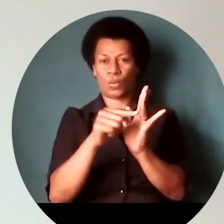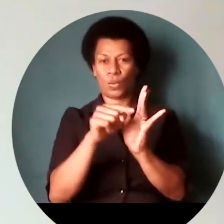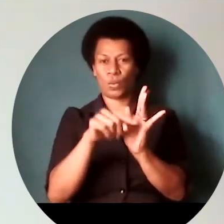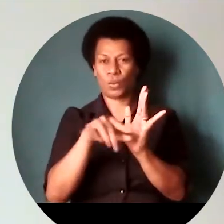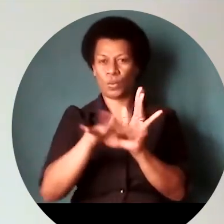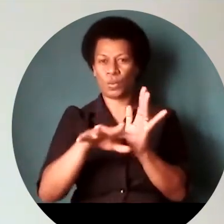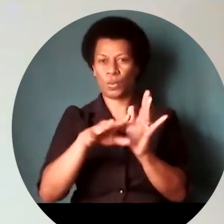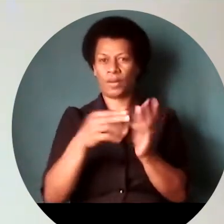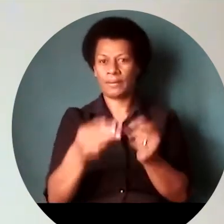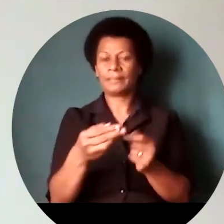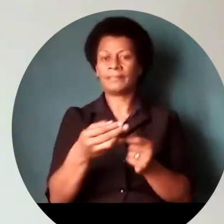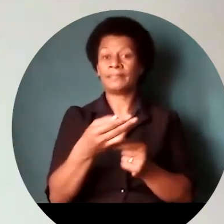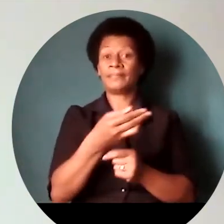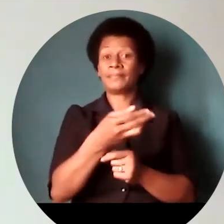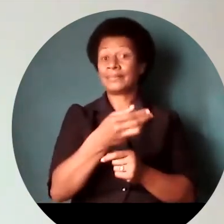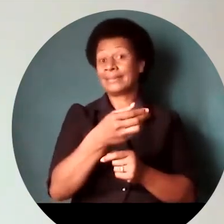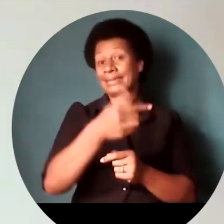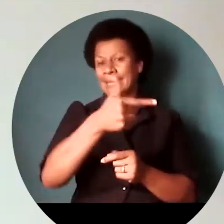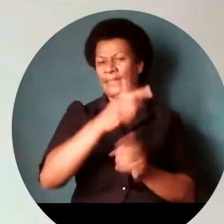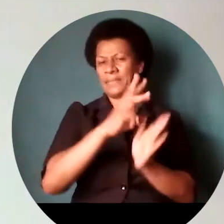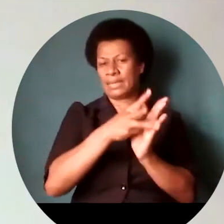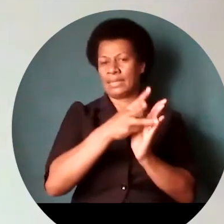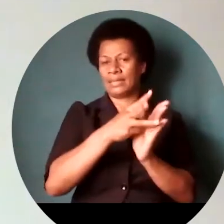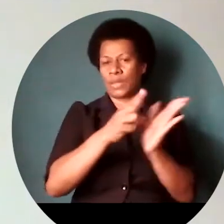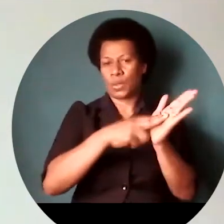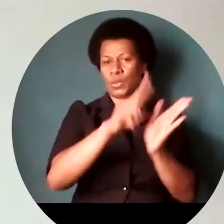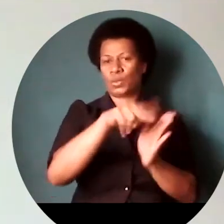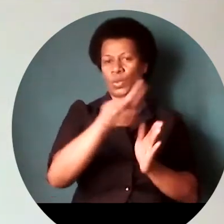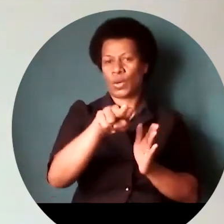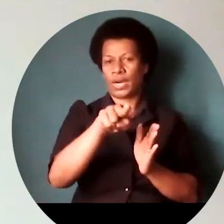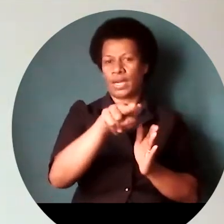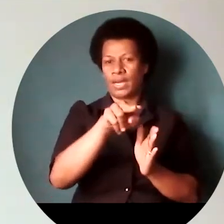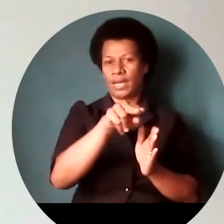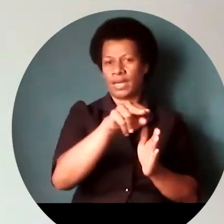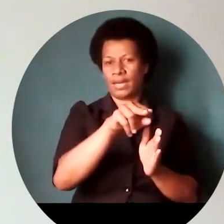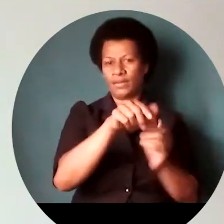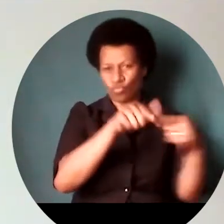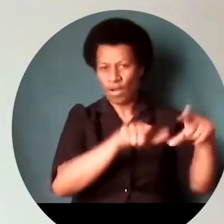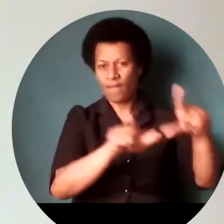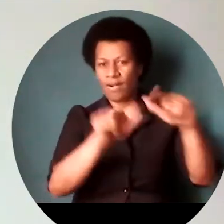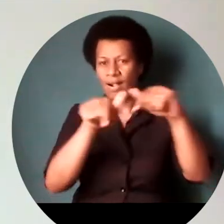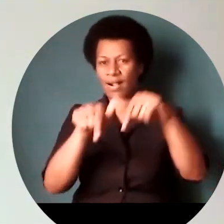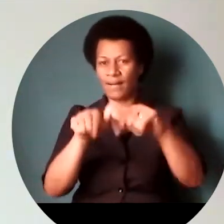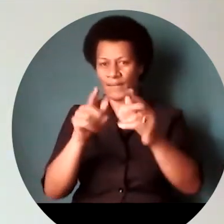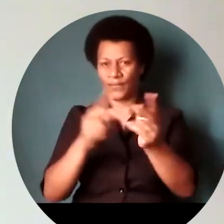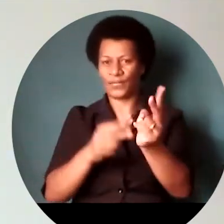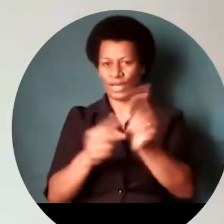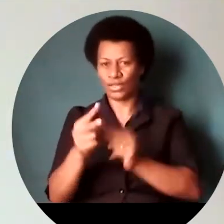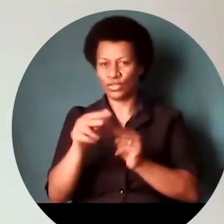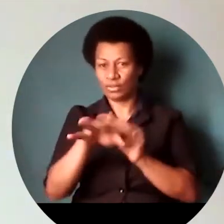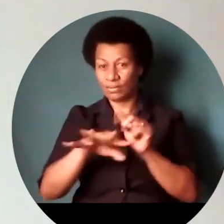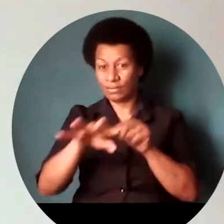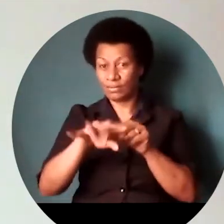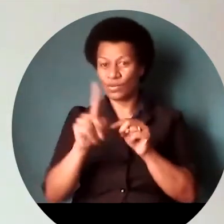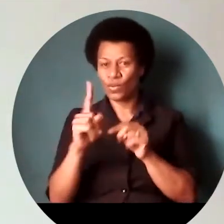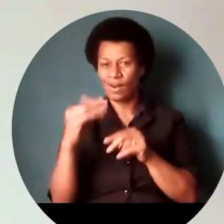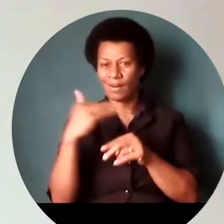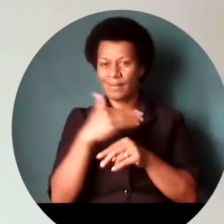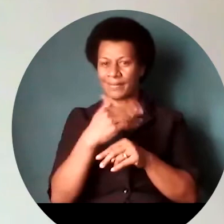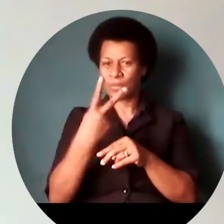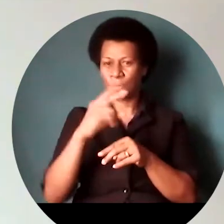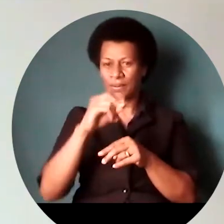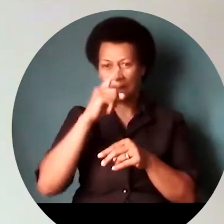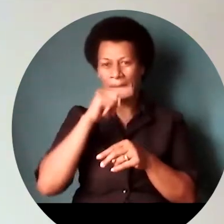The wet season is between December and May, and it is during this time that the river flow can be at its